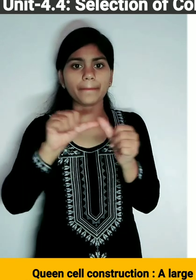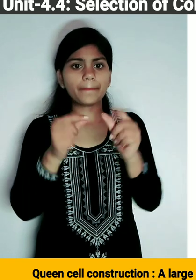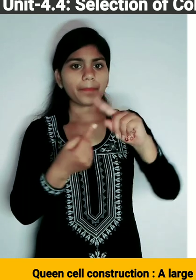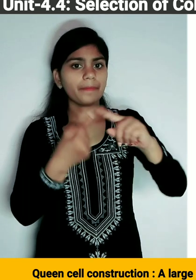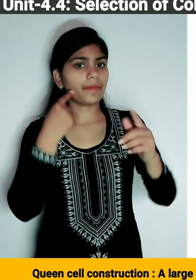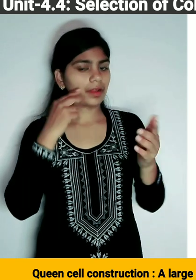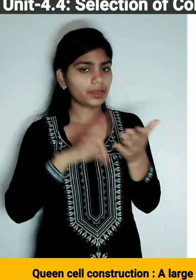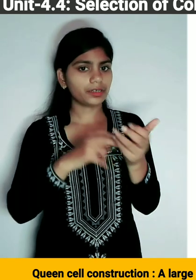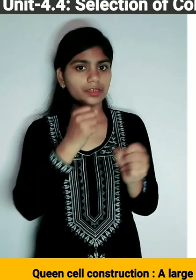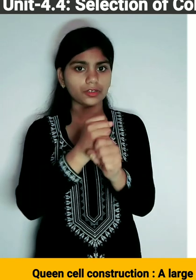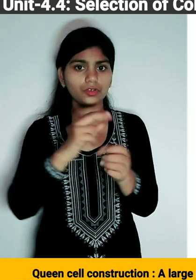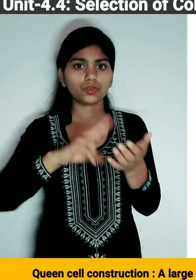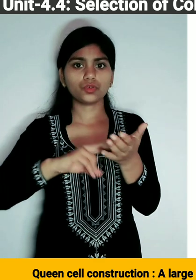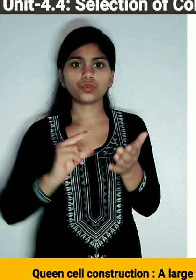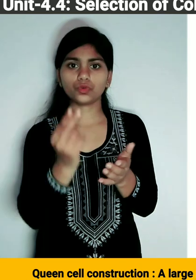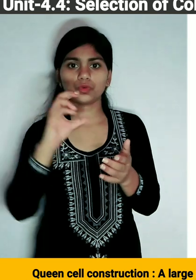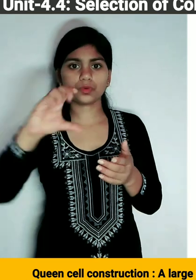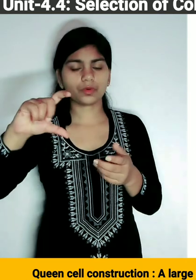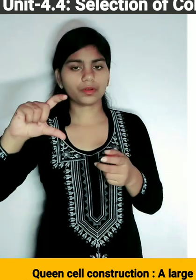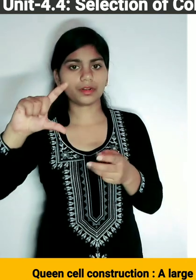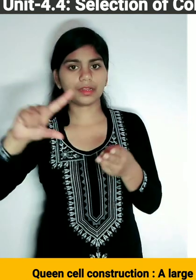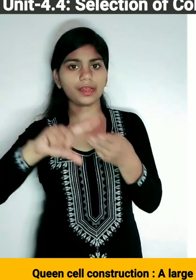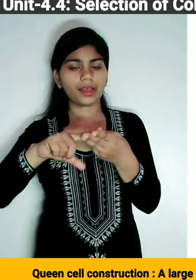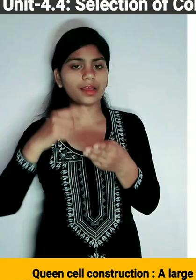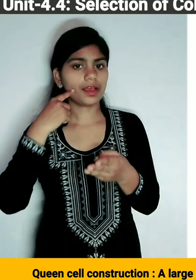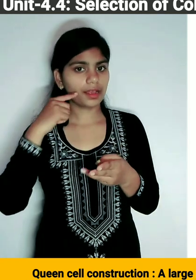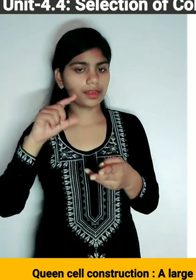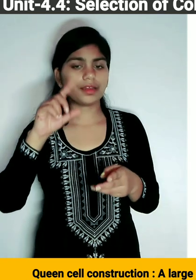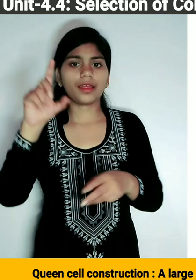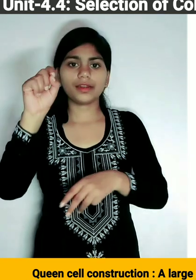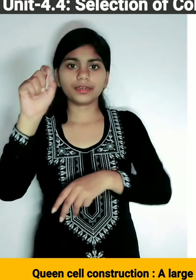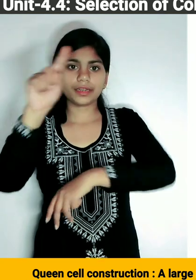of queen bees after 12 days.